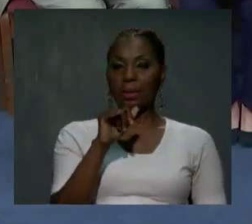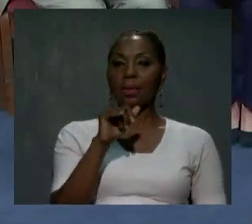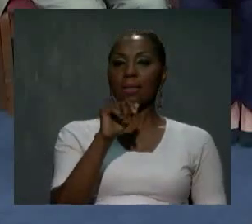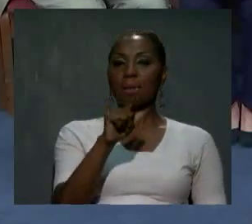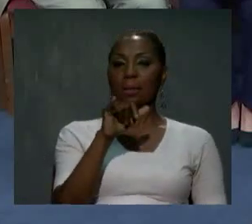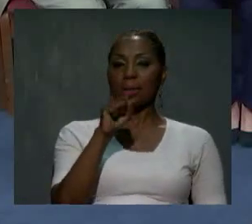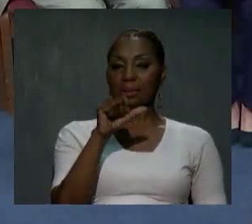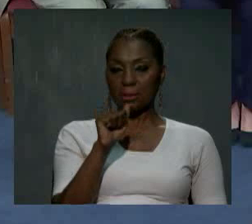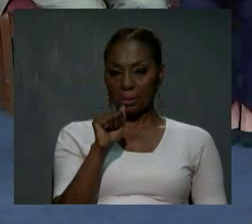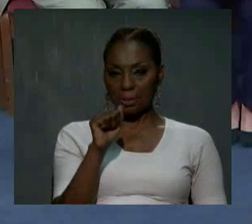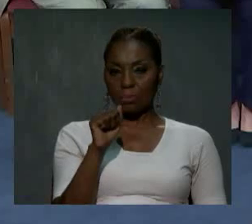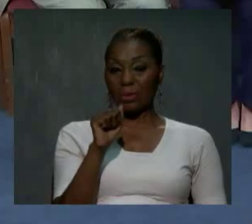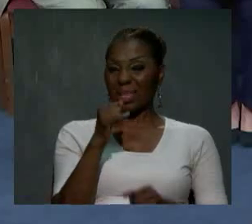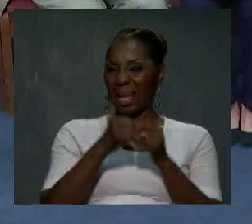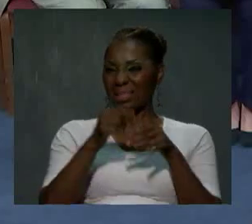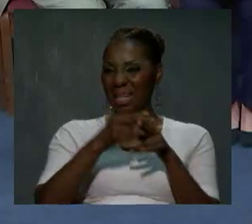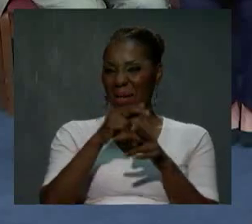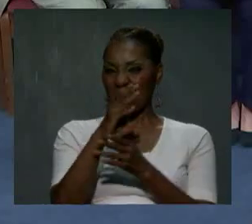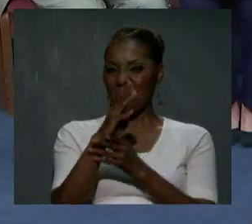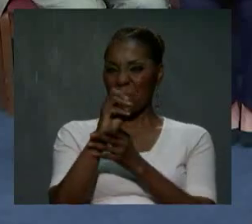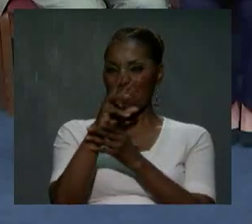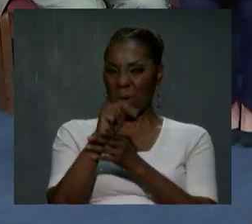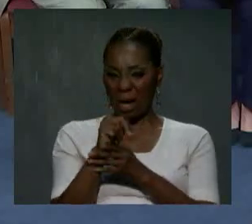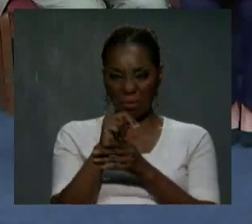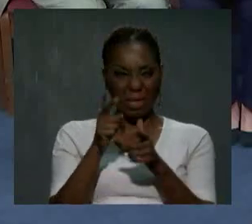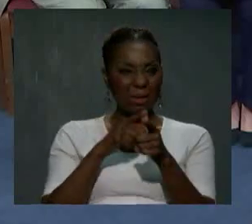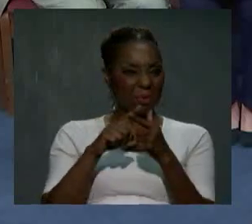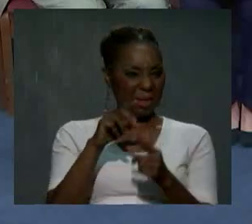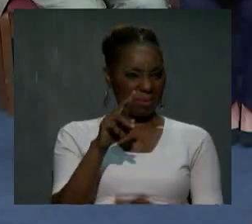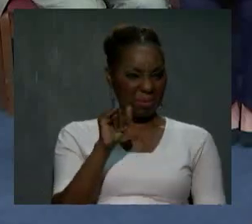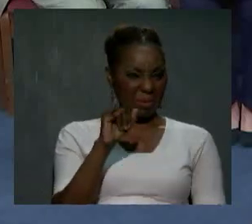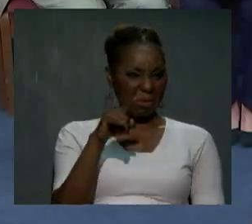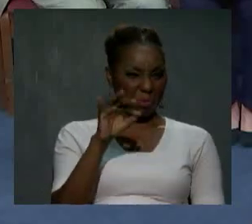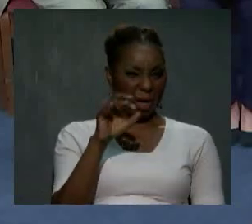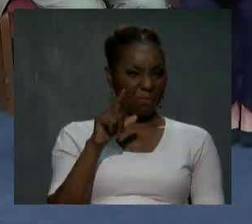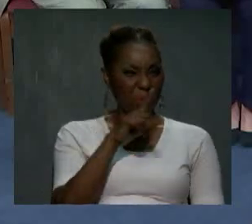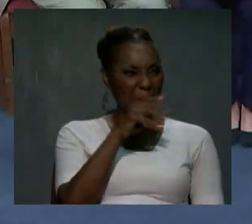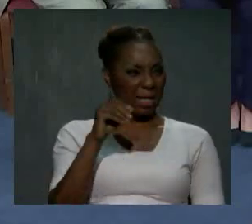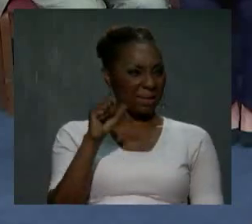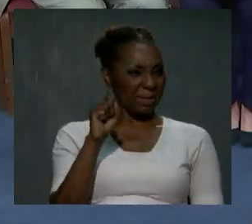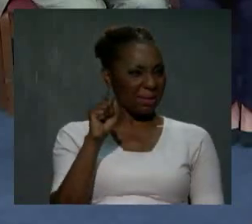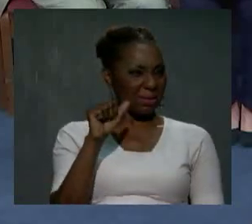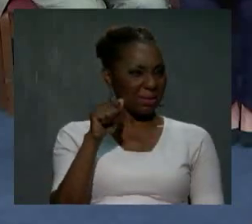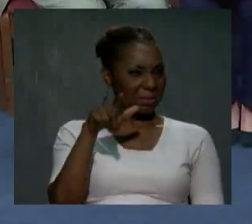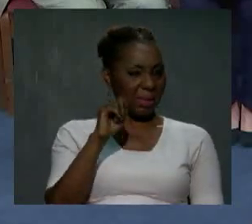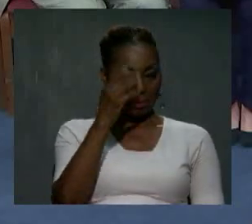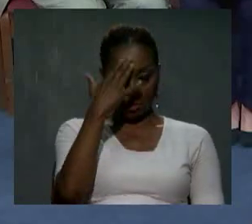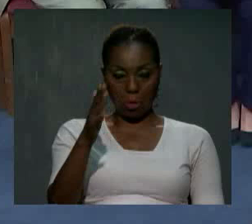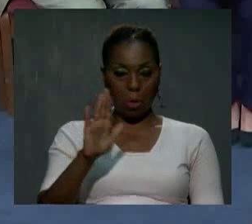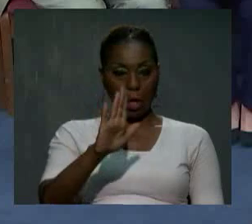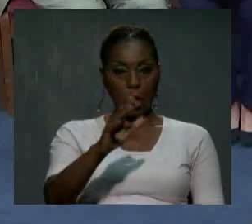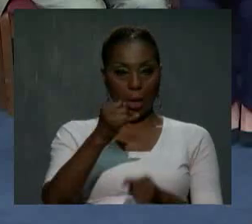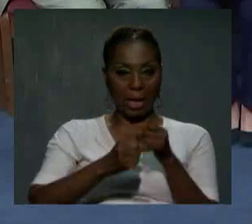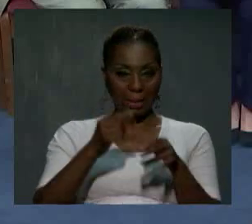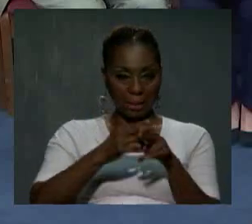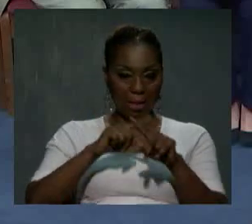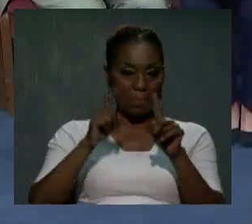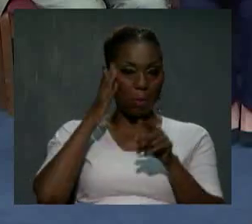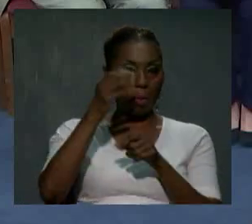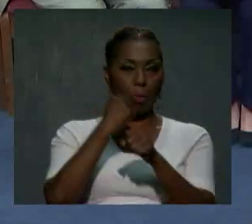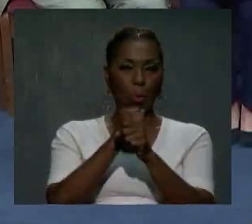Brown. The Billy Mitchell Boys and Girls Club is Stephen Rifle. And Sage, I don't know her last name, but I think she's going to be the one working on